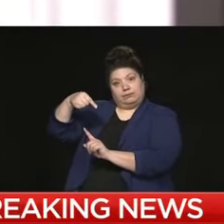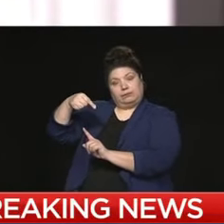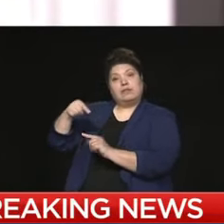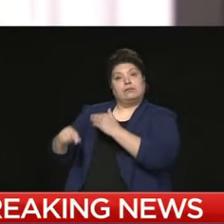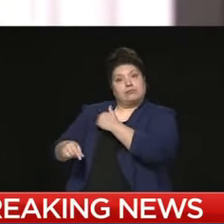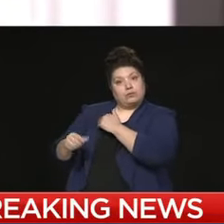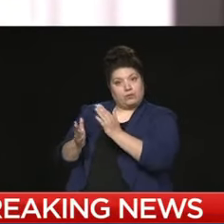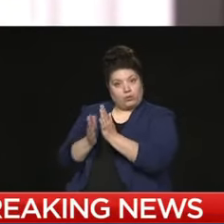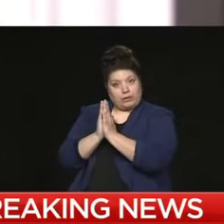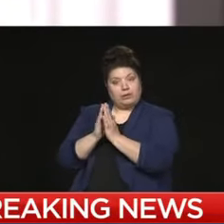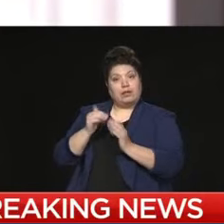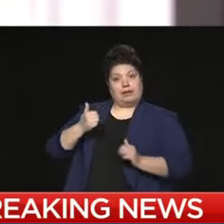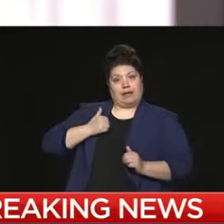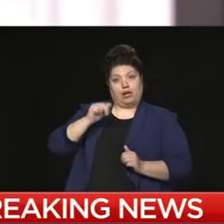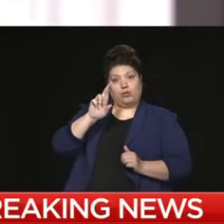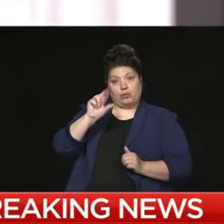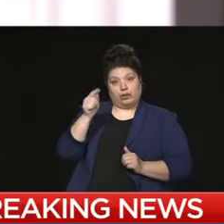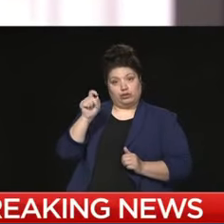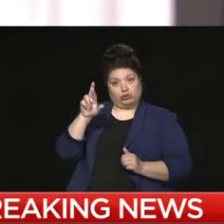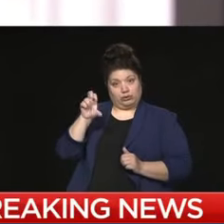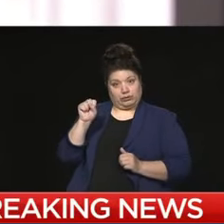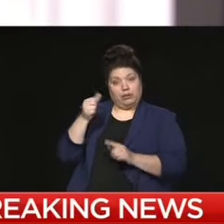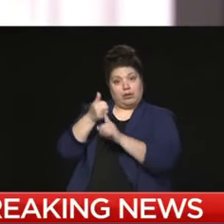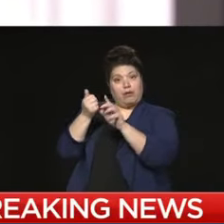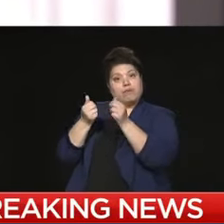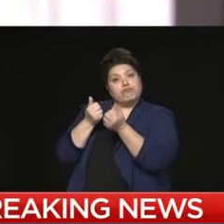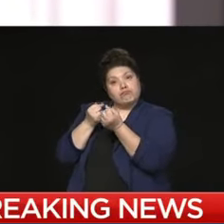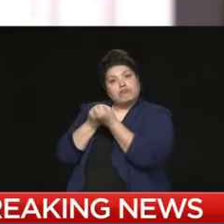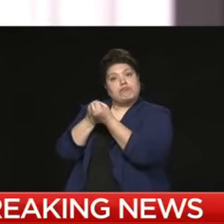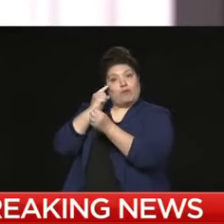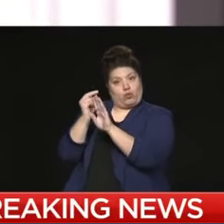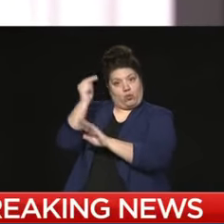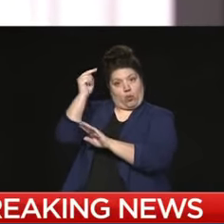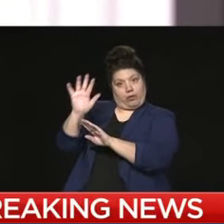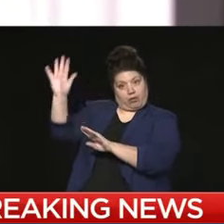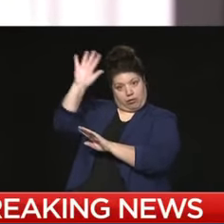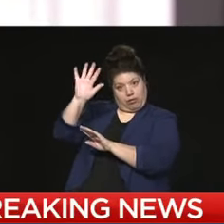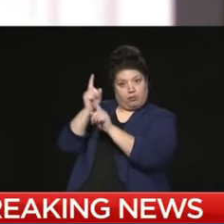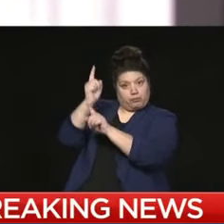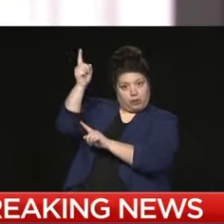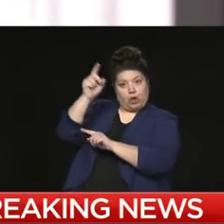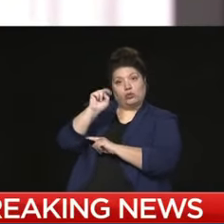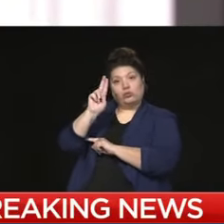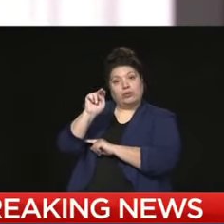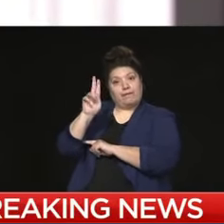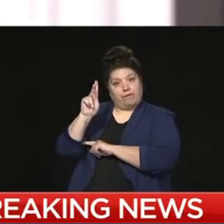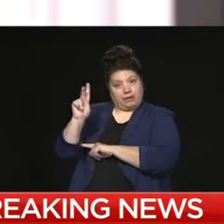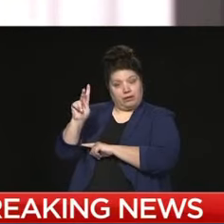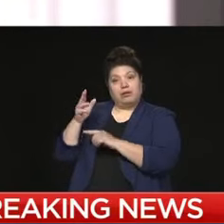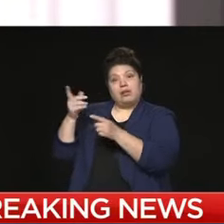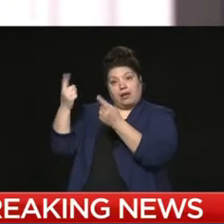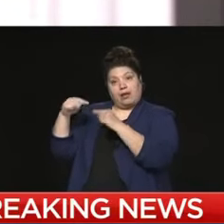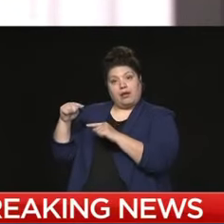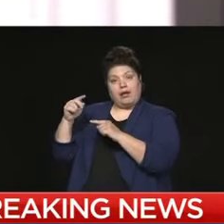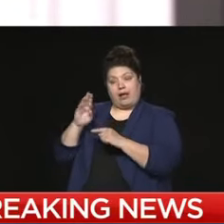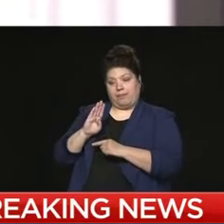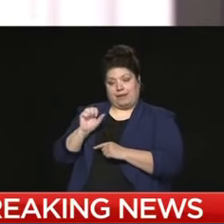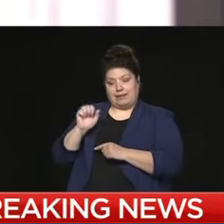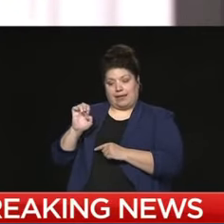for Canadian Rangers to help out in northern remote areas, both in Nunavik and in